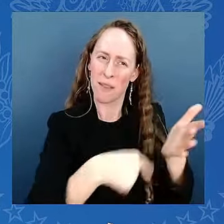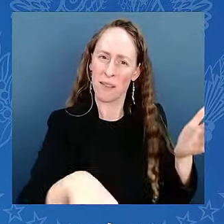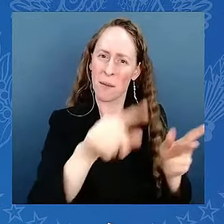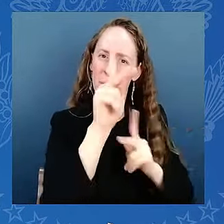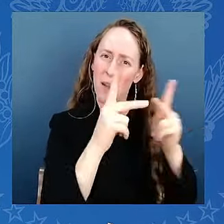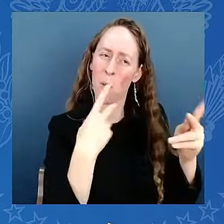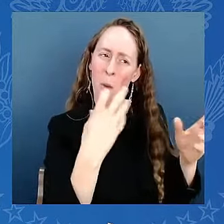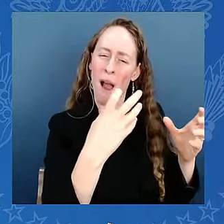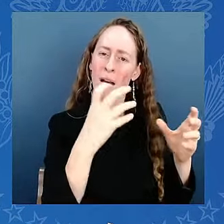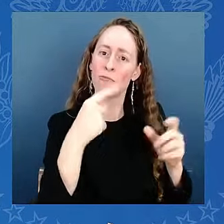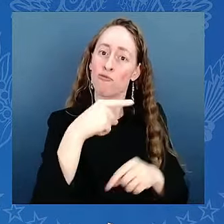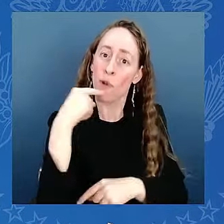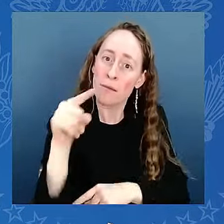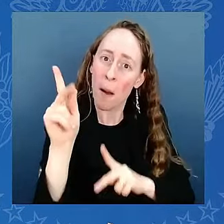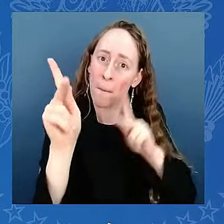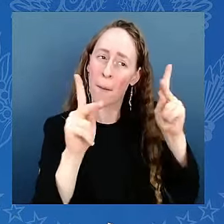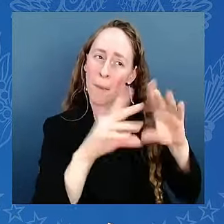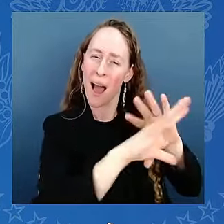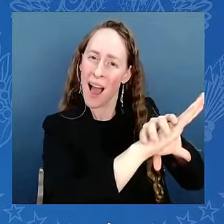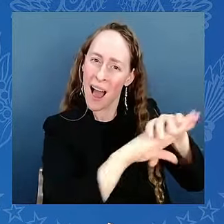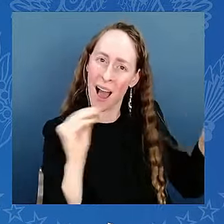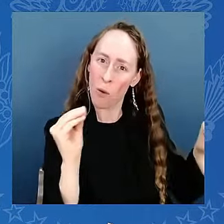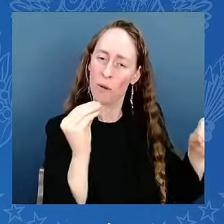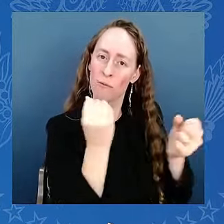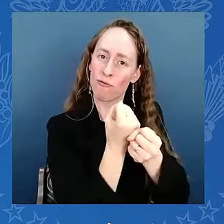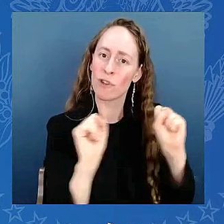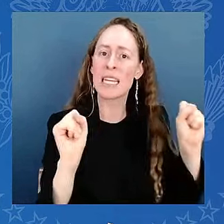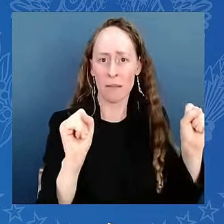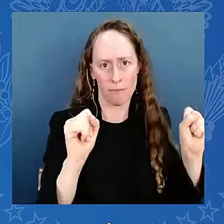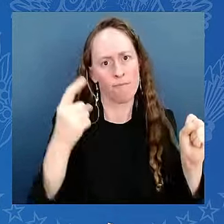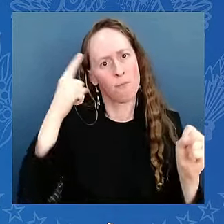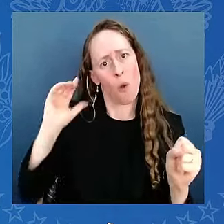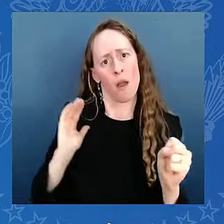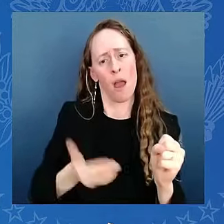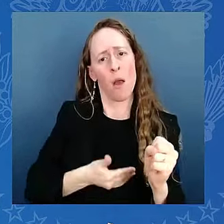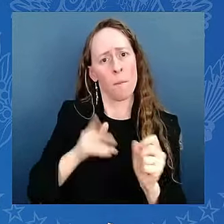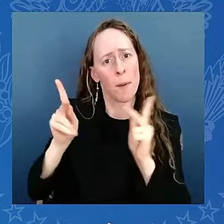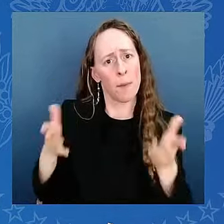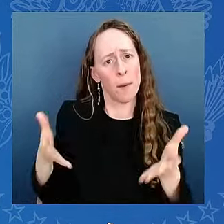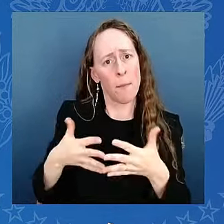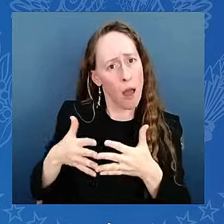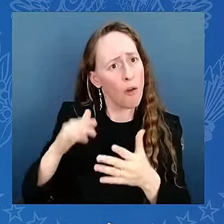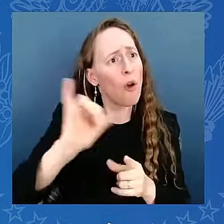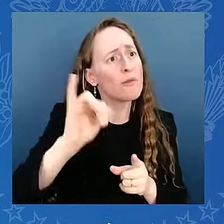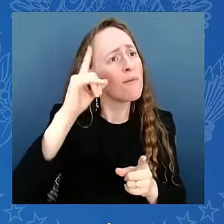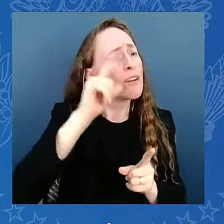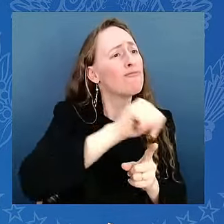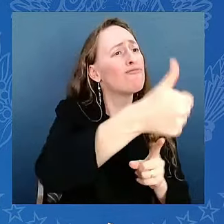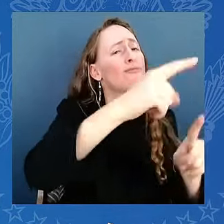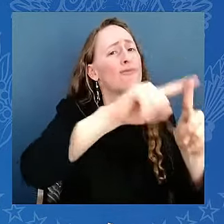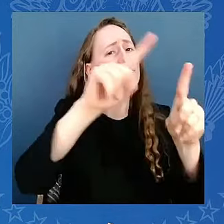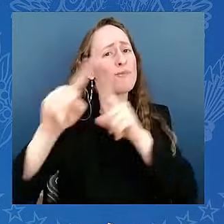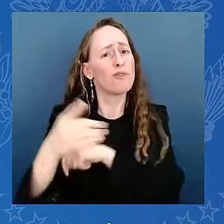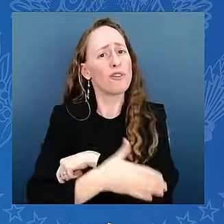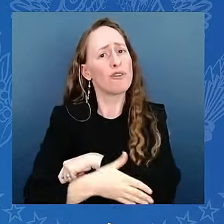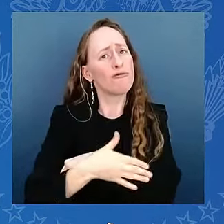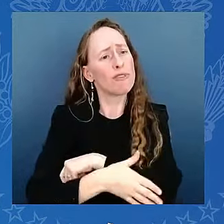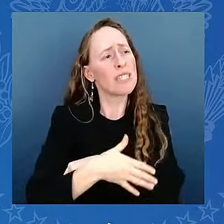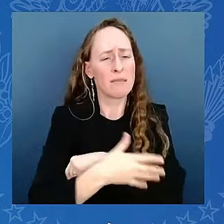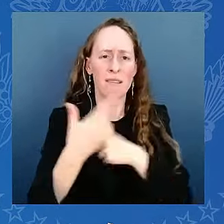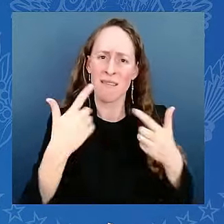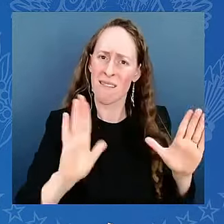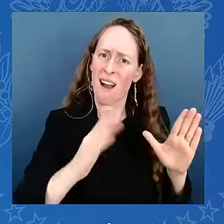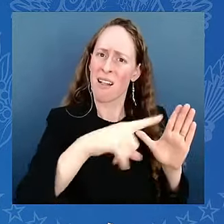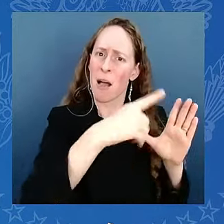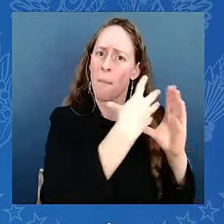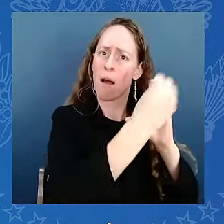only for our own people, but for others as well. And that's why all Americans can take pride in what we've achieved today. I